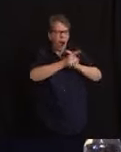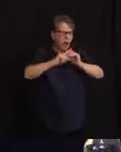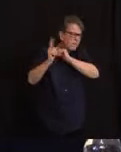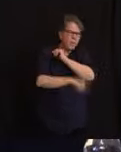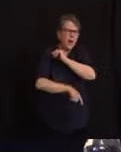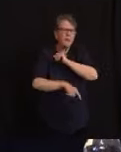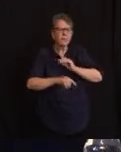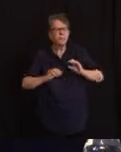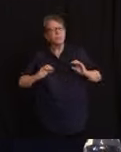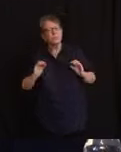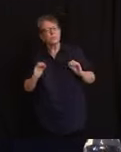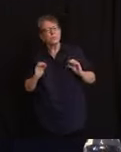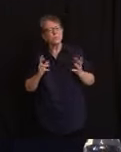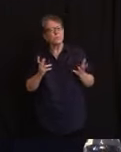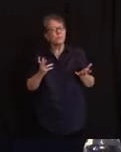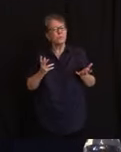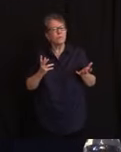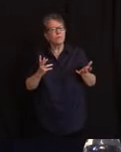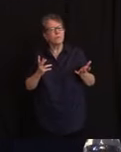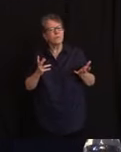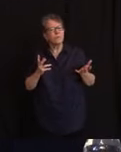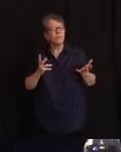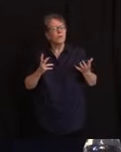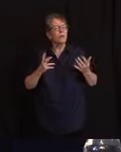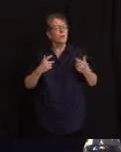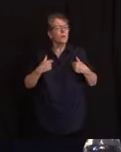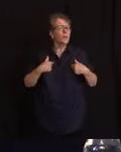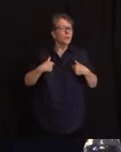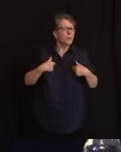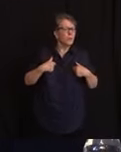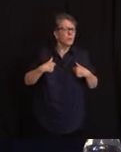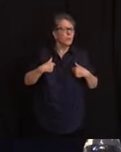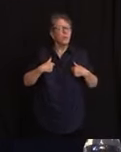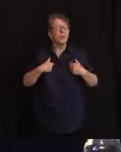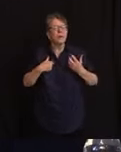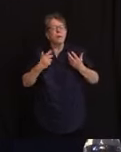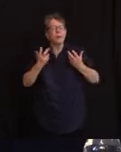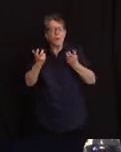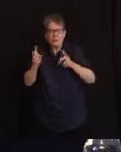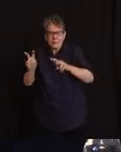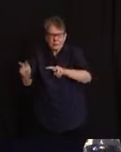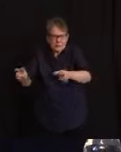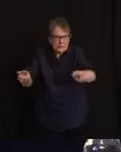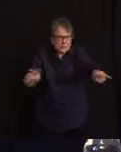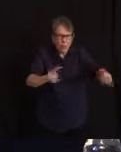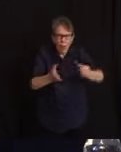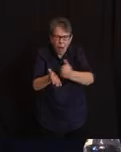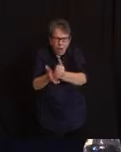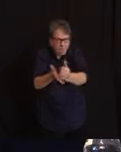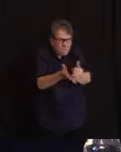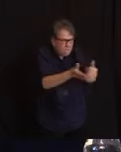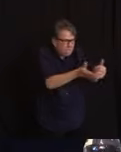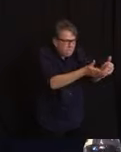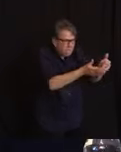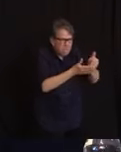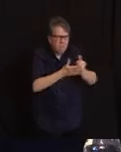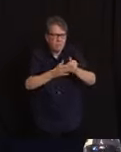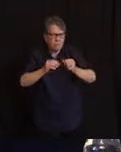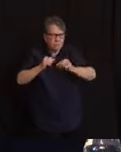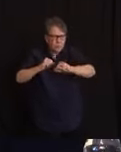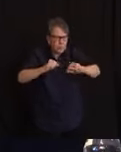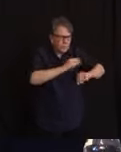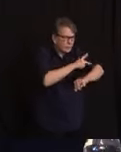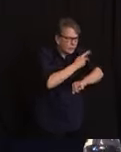nursing homes to help correct what are really daunting situations where staff has called